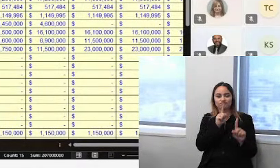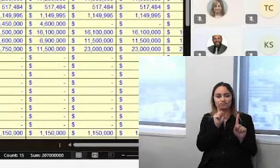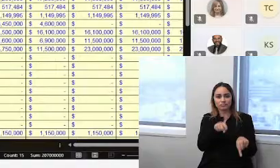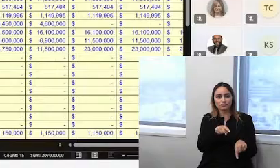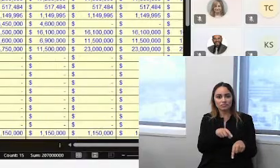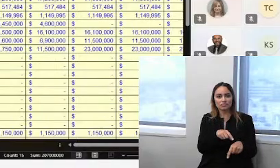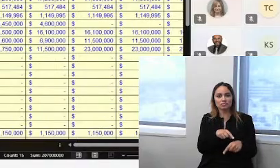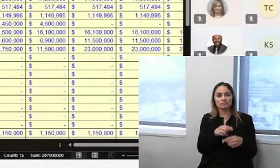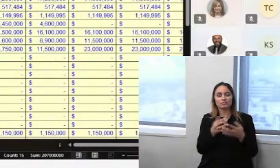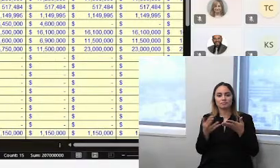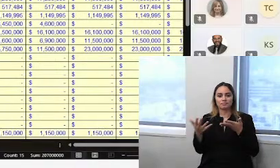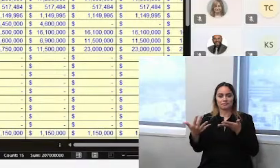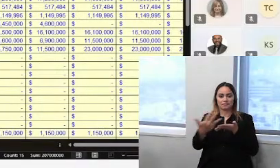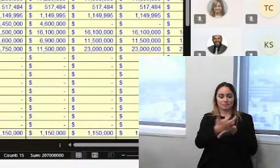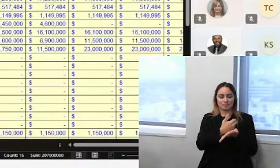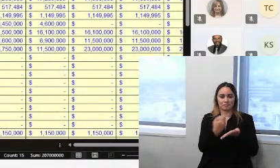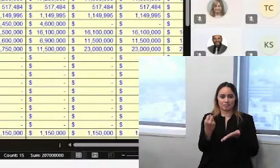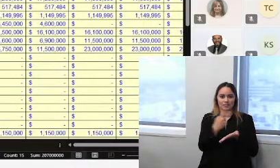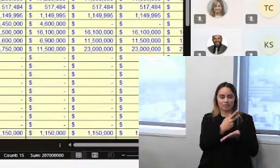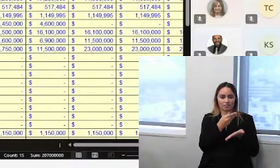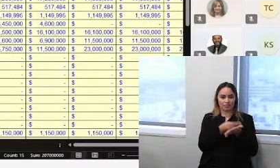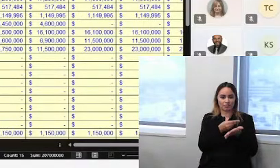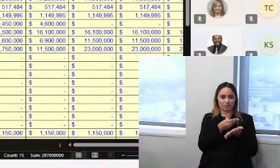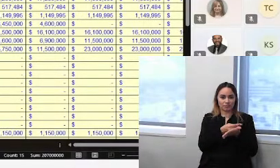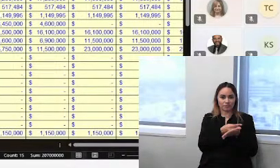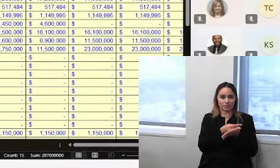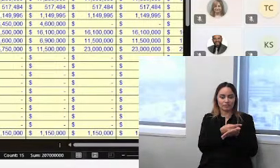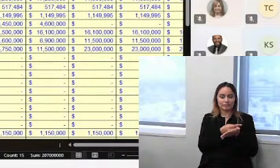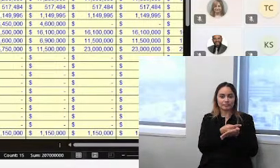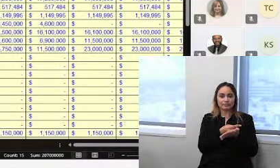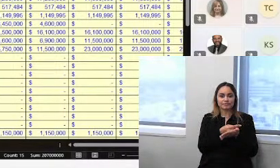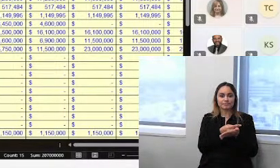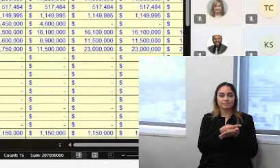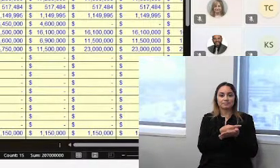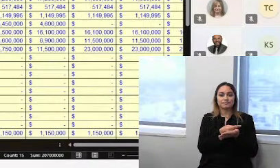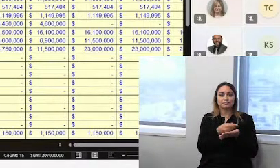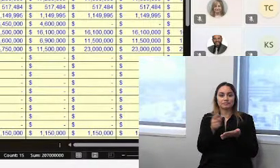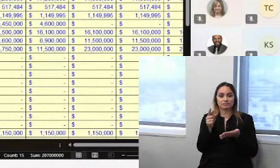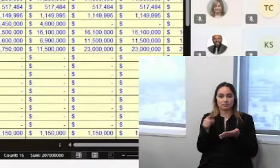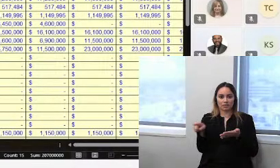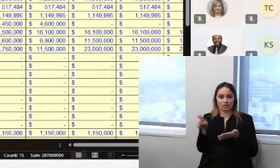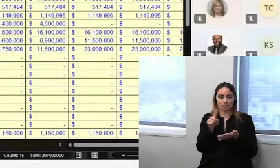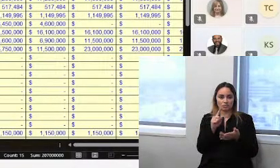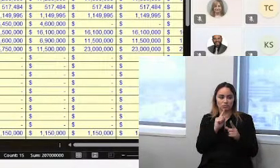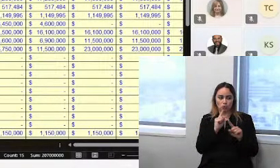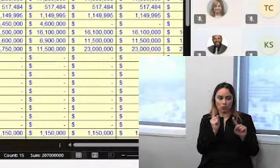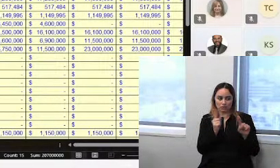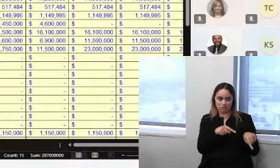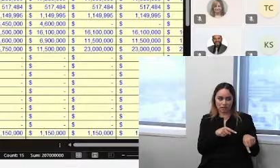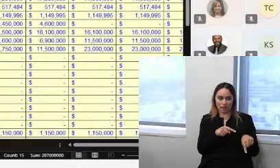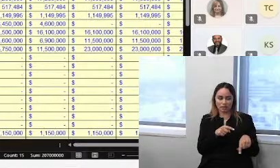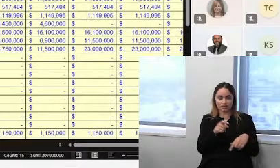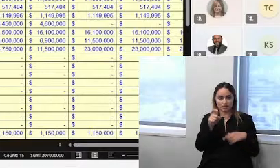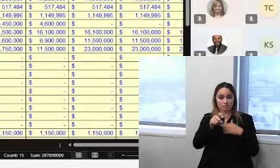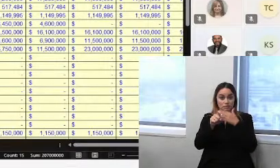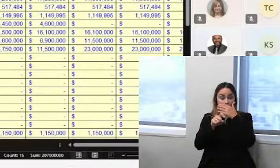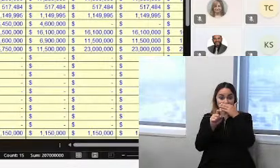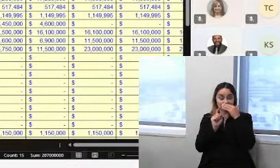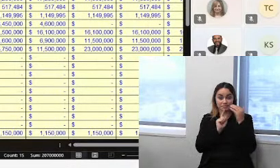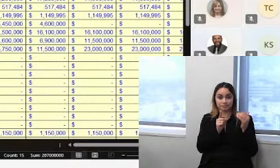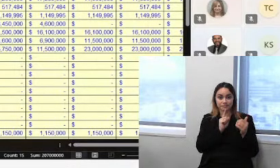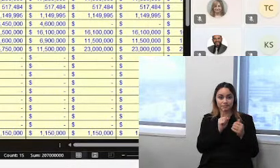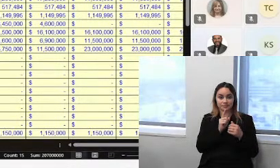the applicants who caused the need for the improvement under the current law. So And